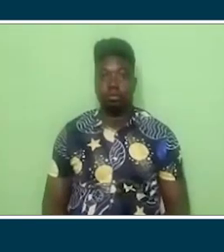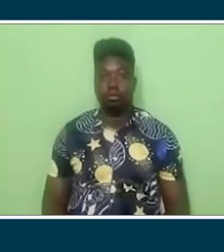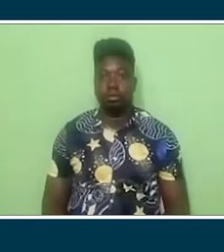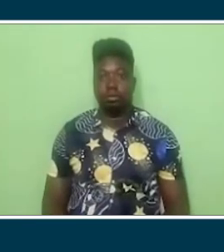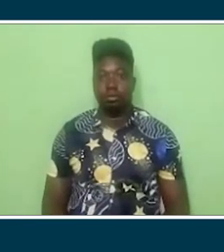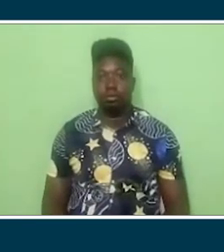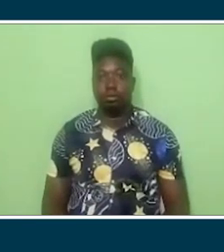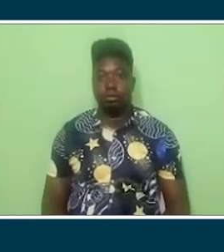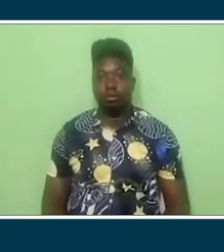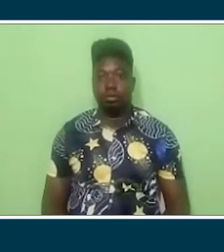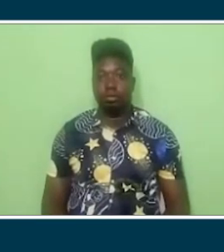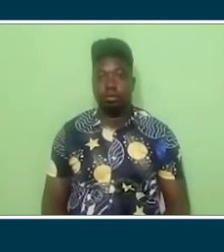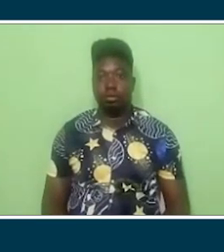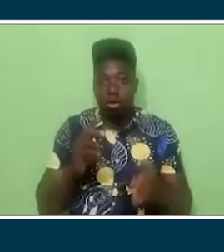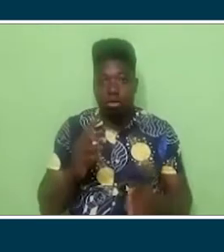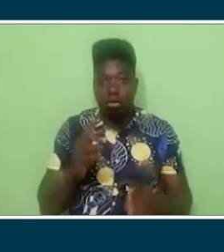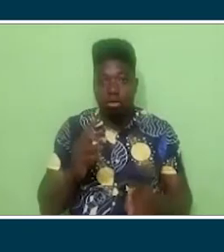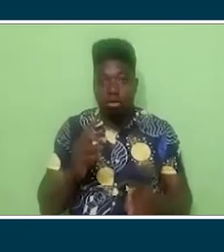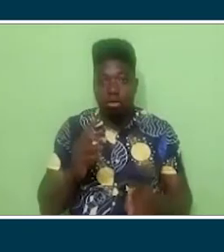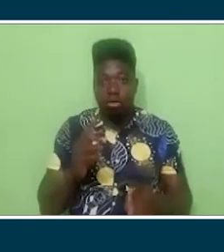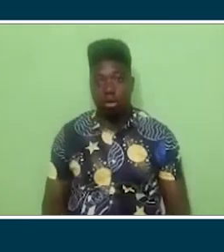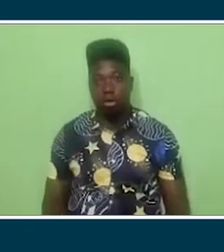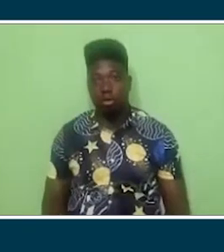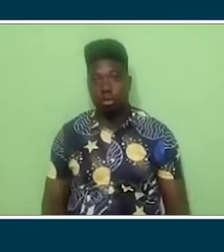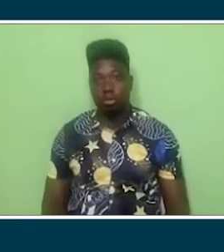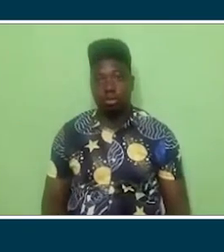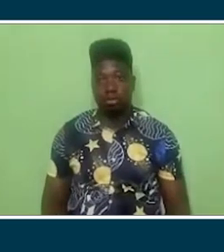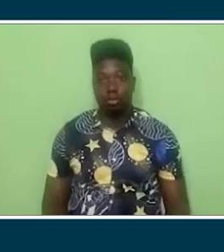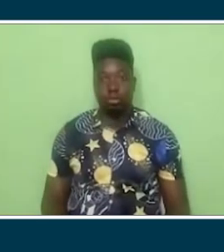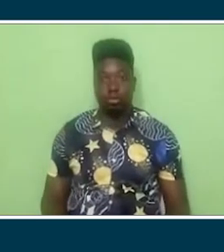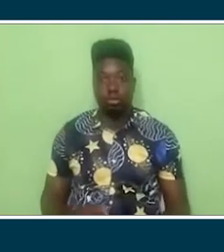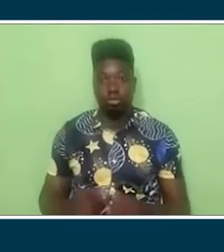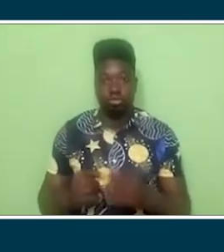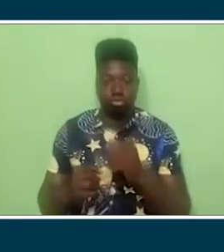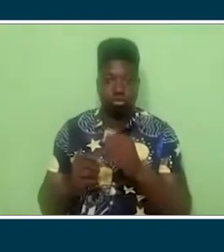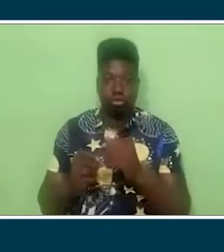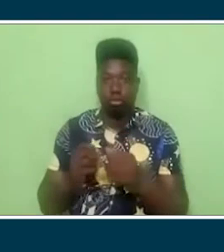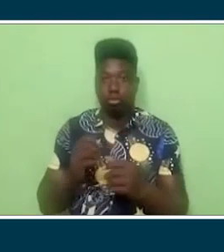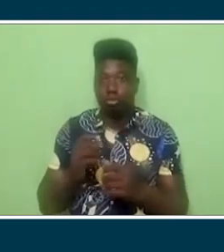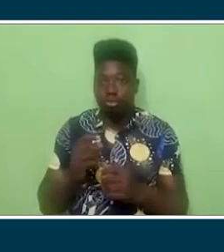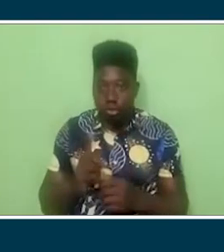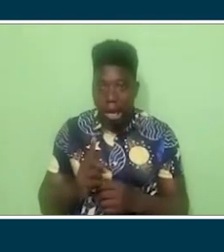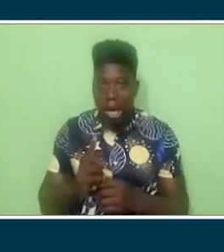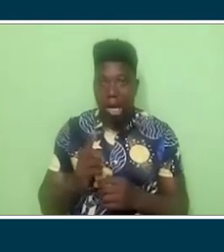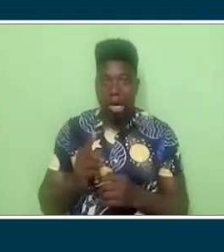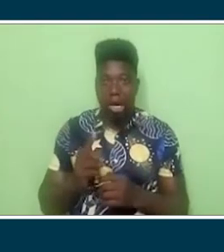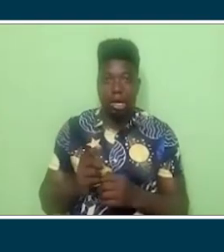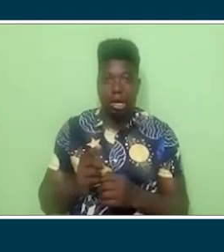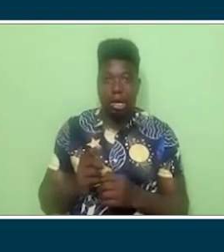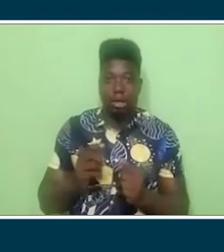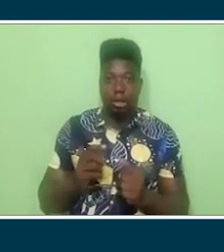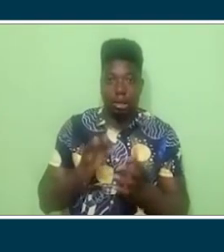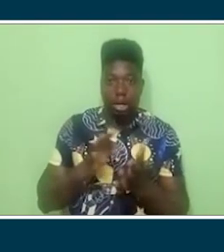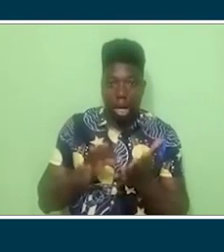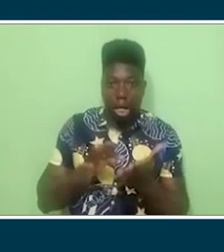where's that individual source that we can root out and discard or disappear. Whereas accountability,